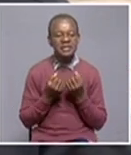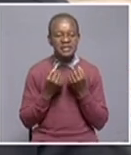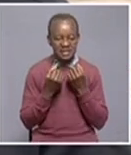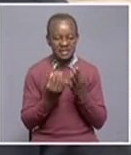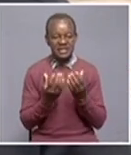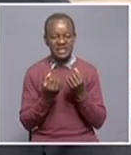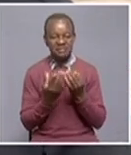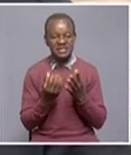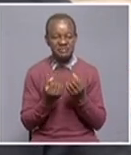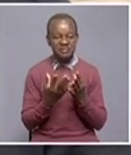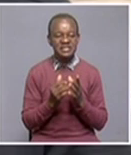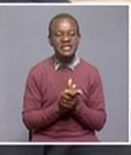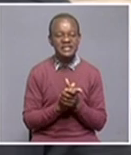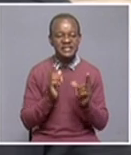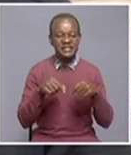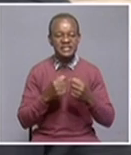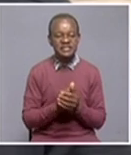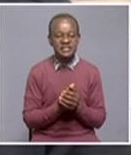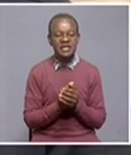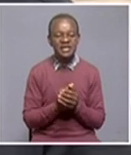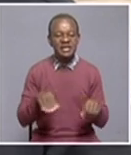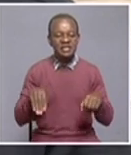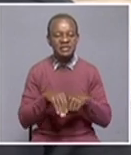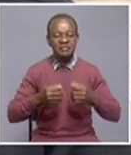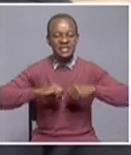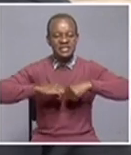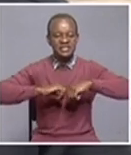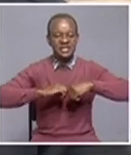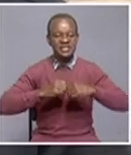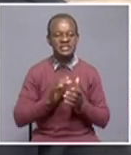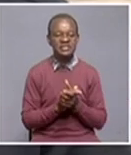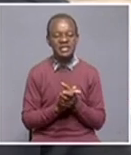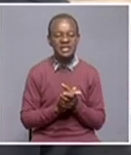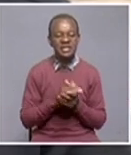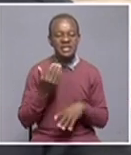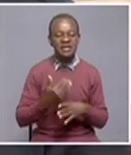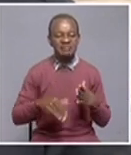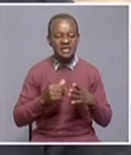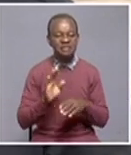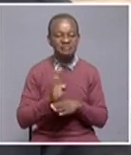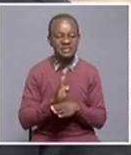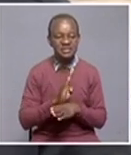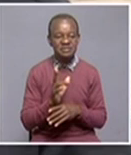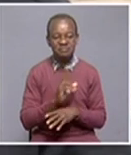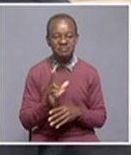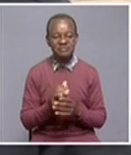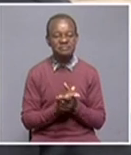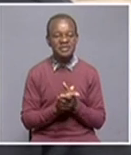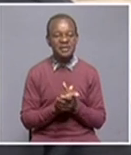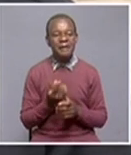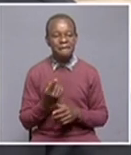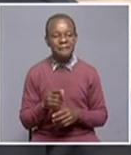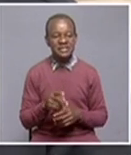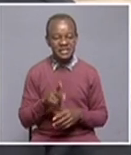or challenge, various, role players. And of course, we have issues of diseases and some other